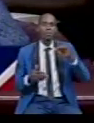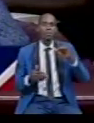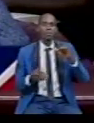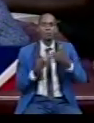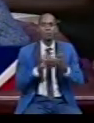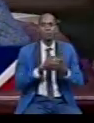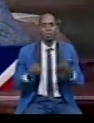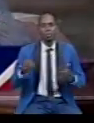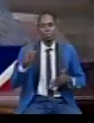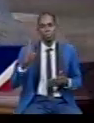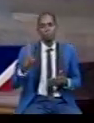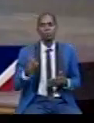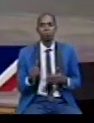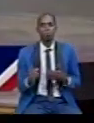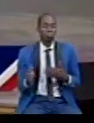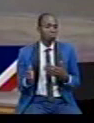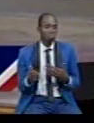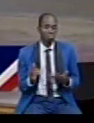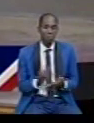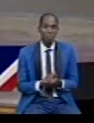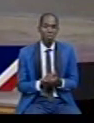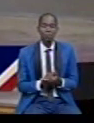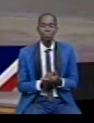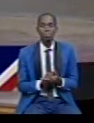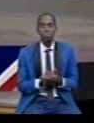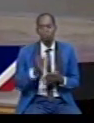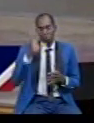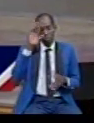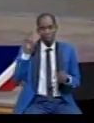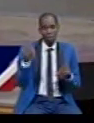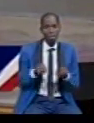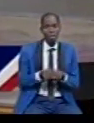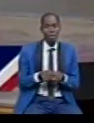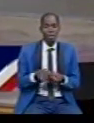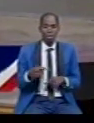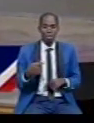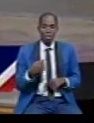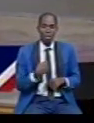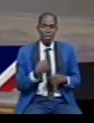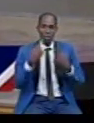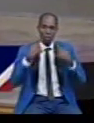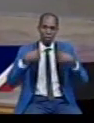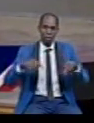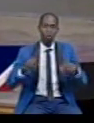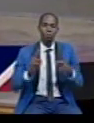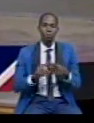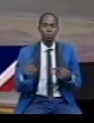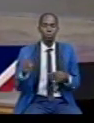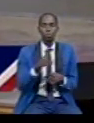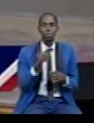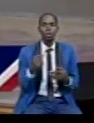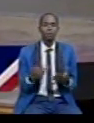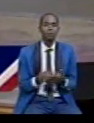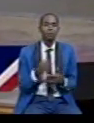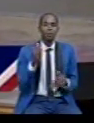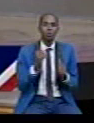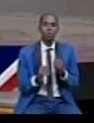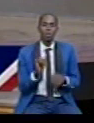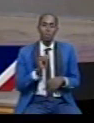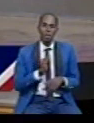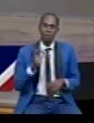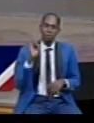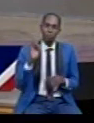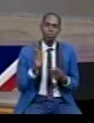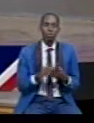from verse 1, "Moreover, brethren, I declare unto you the gospel which I preached unto